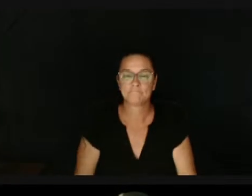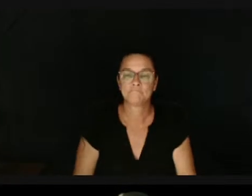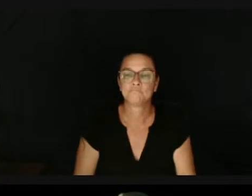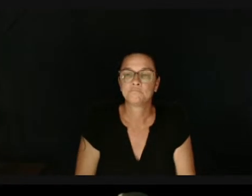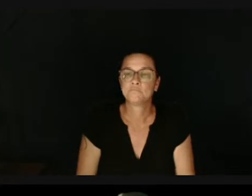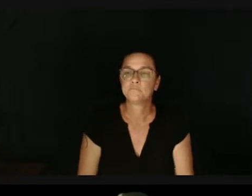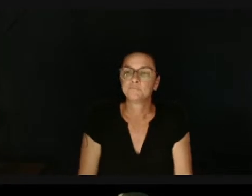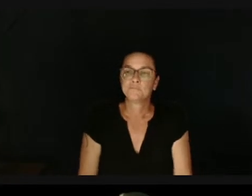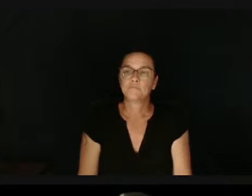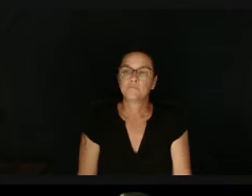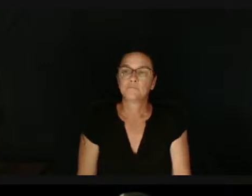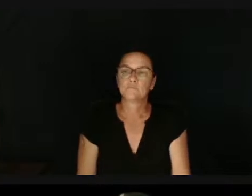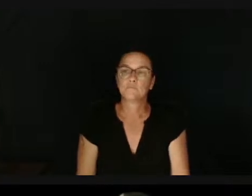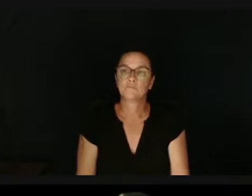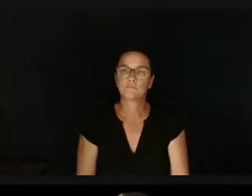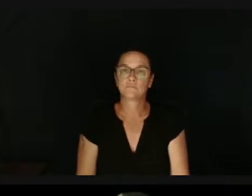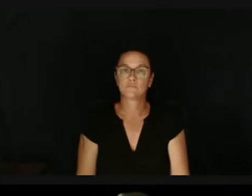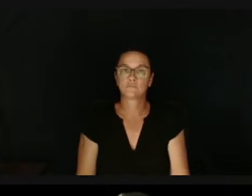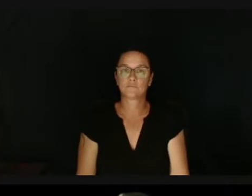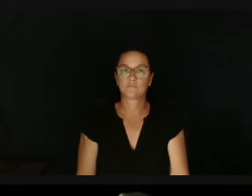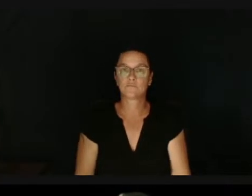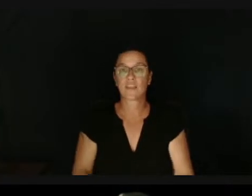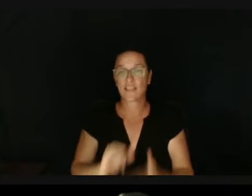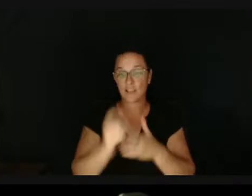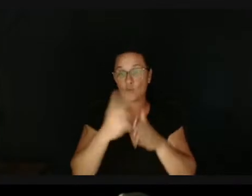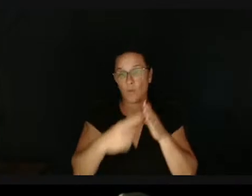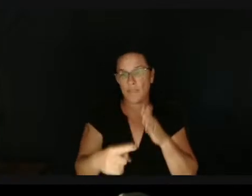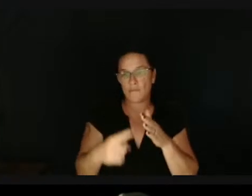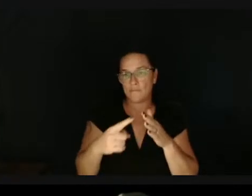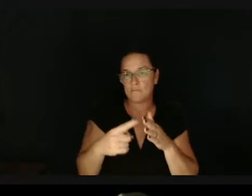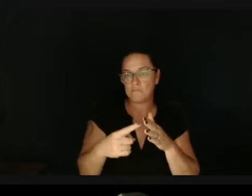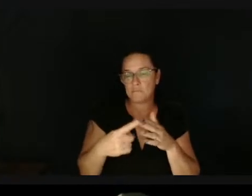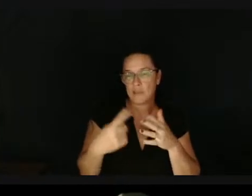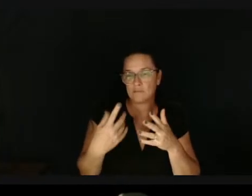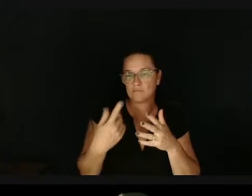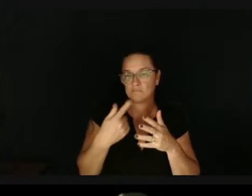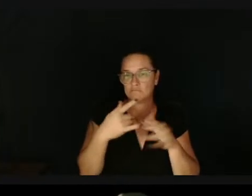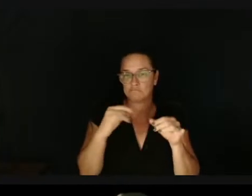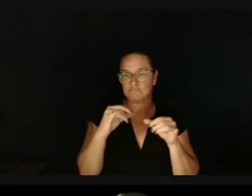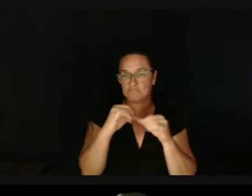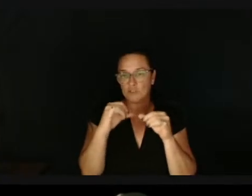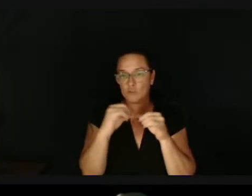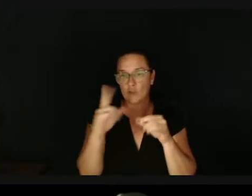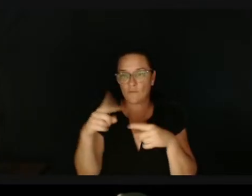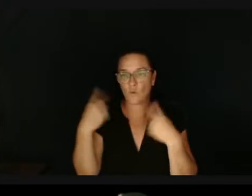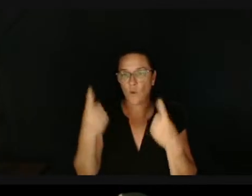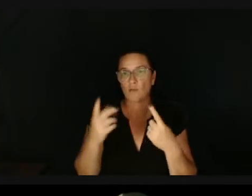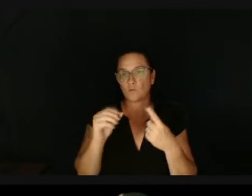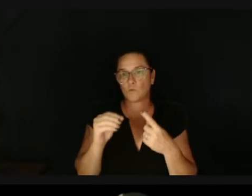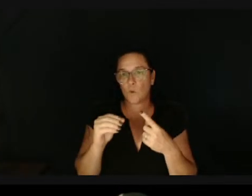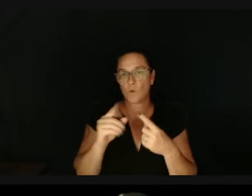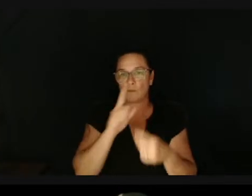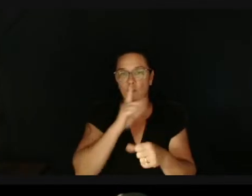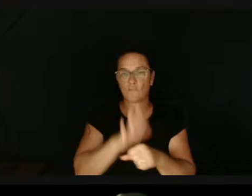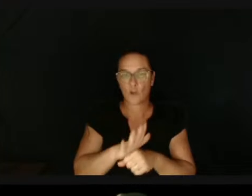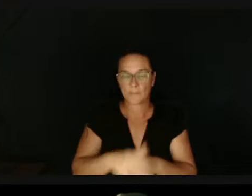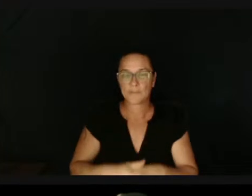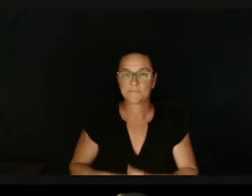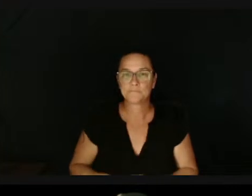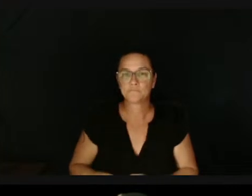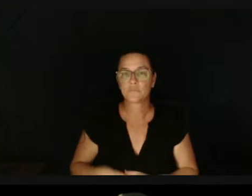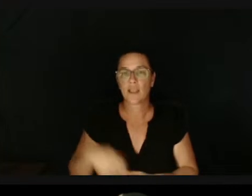So in line, that's what they've been saying for a while. So nice to see that confirmed. And then here further down, another photo